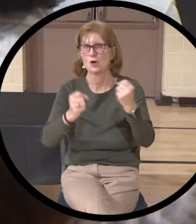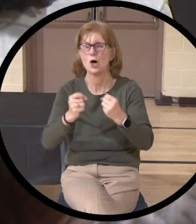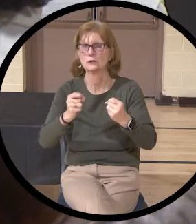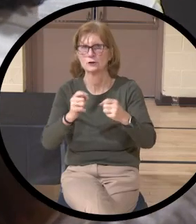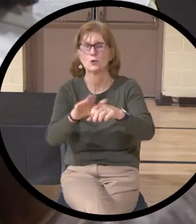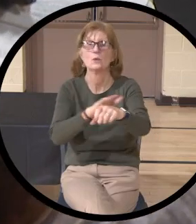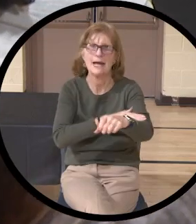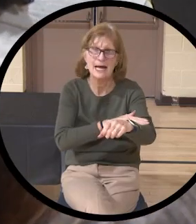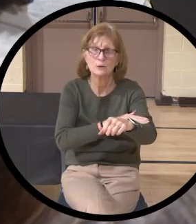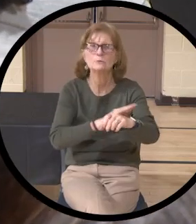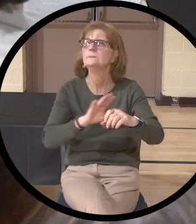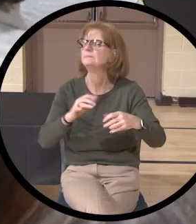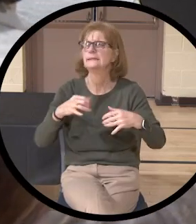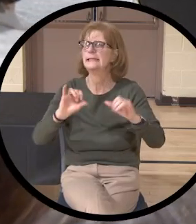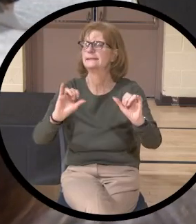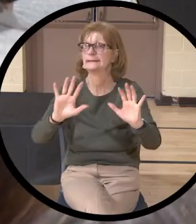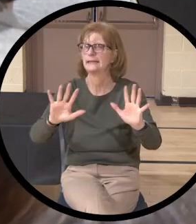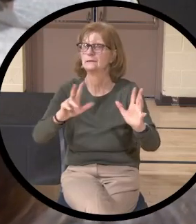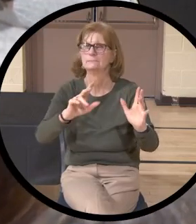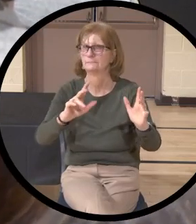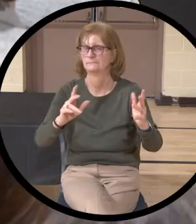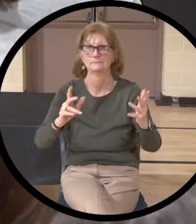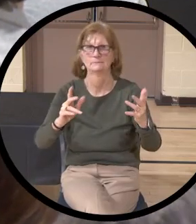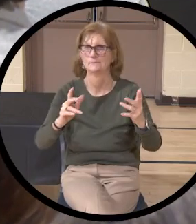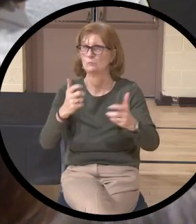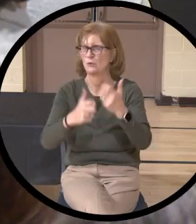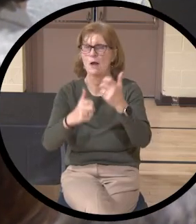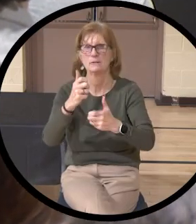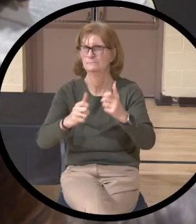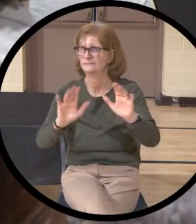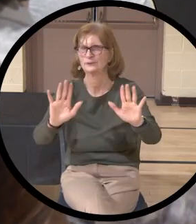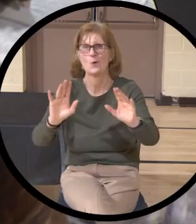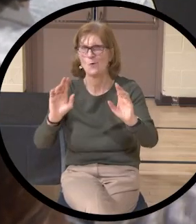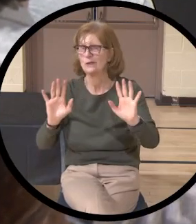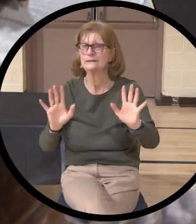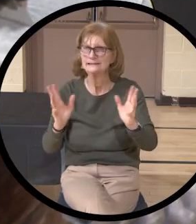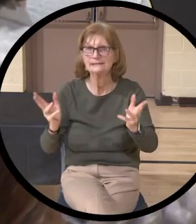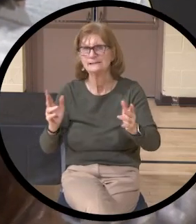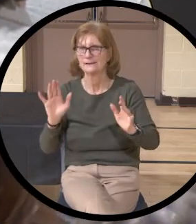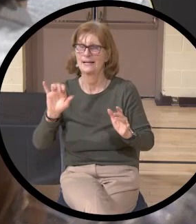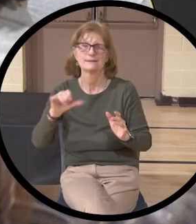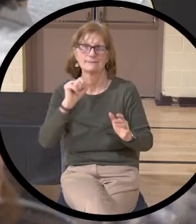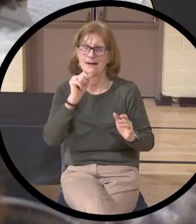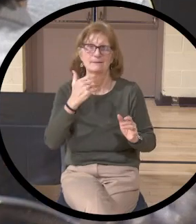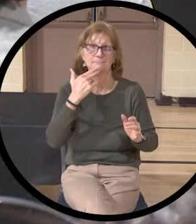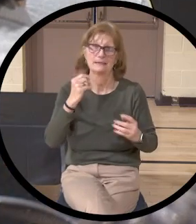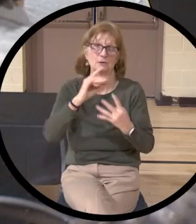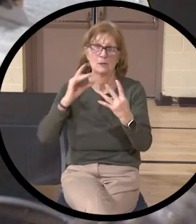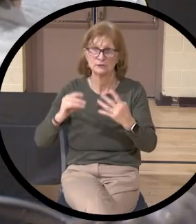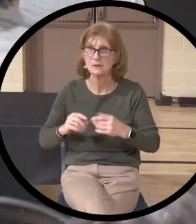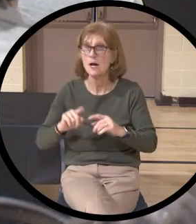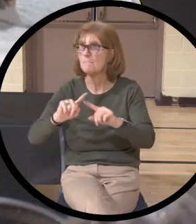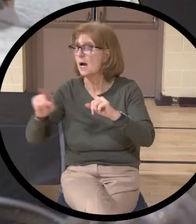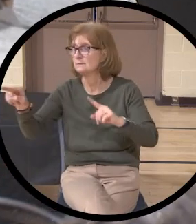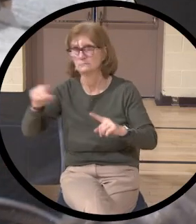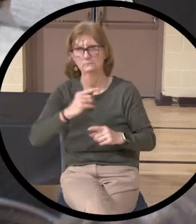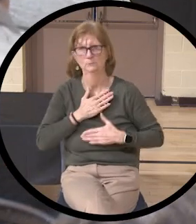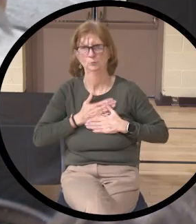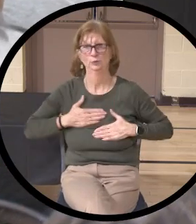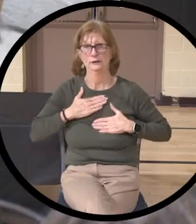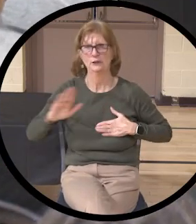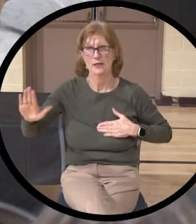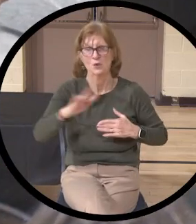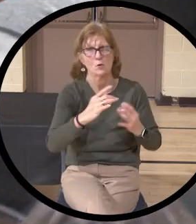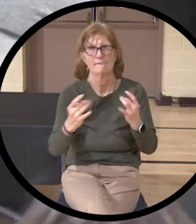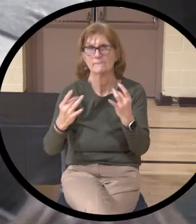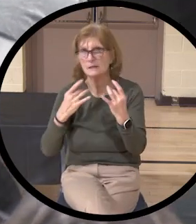But it becomes a liability for one reason or another, unfortunately. But that is good feedback. I think that we can do more.